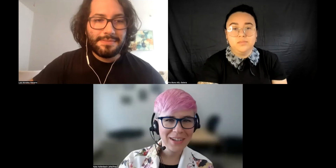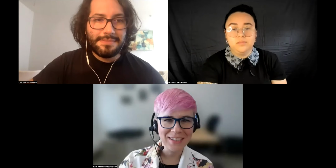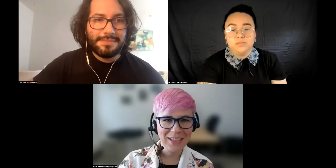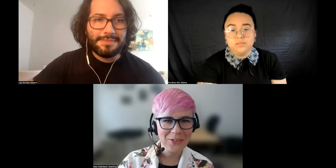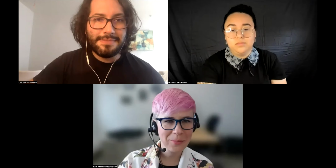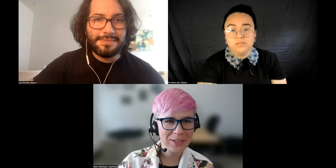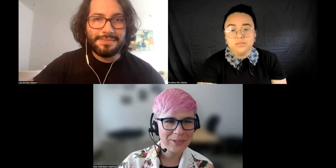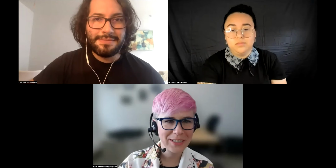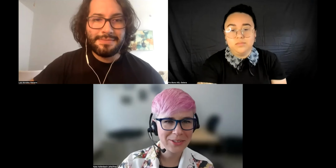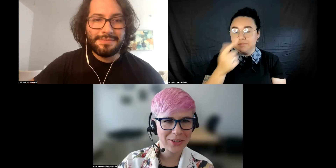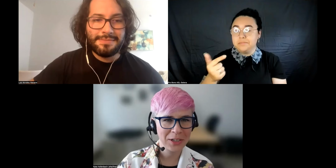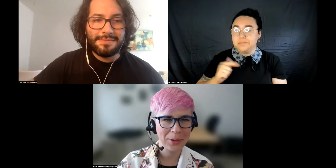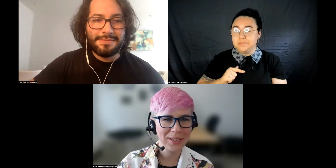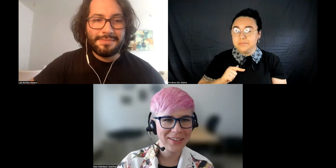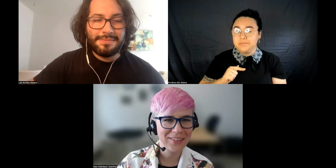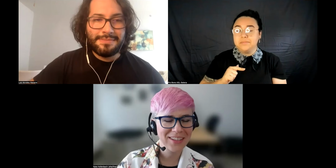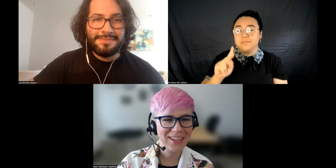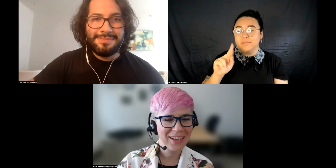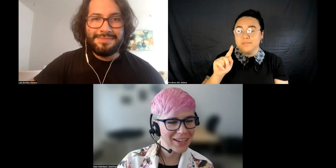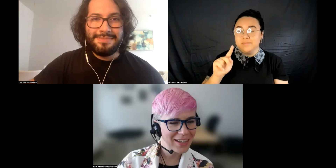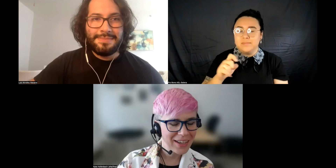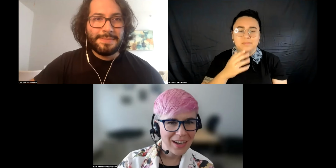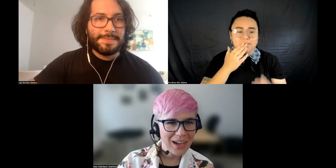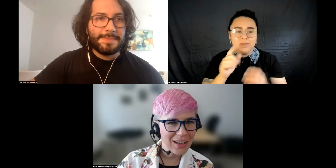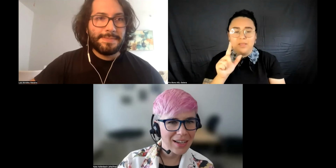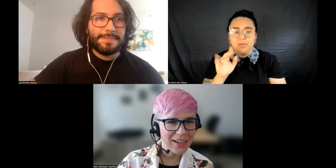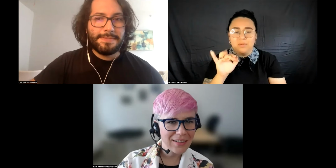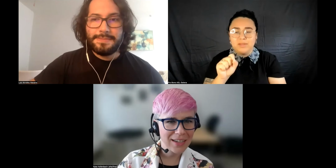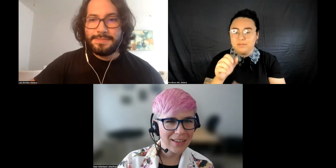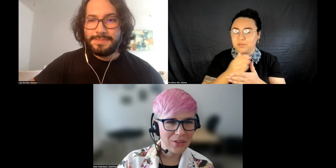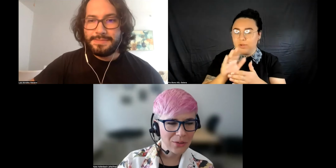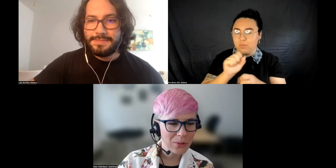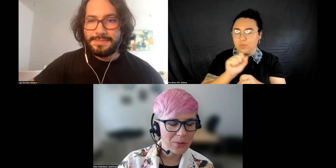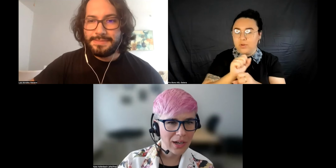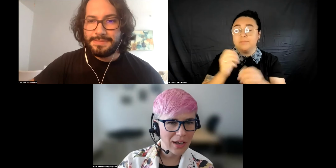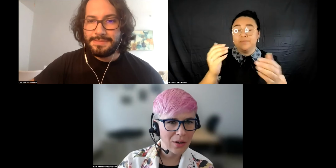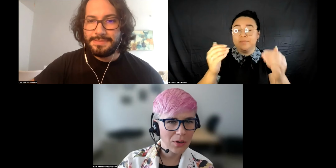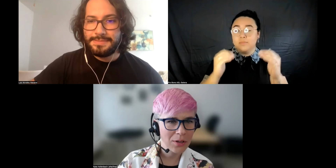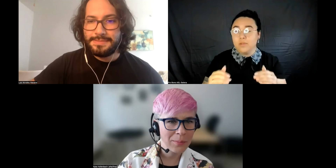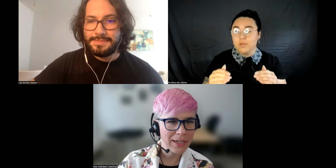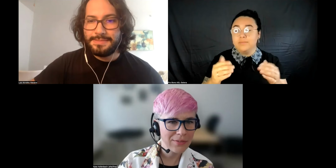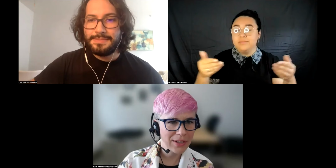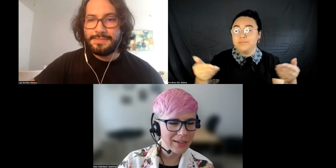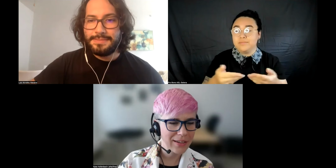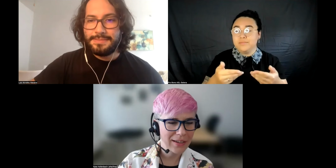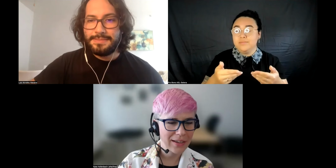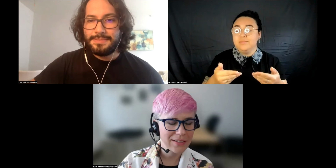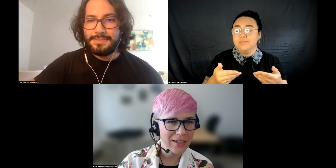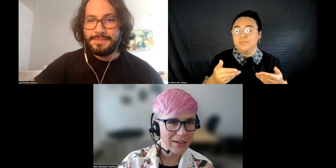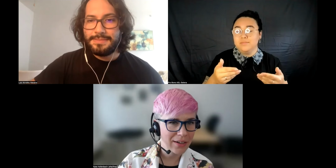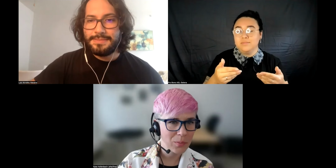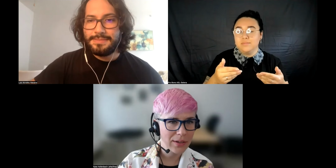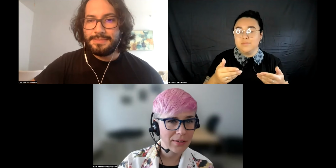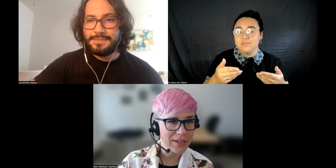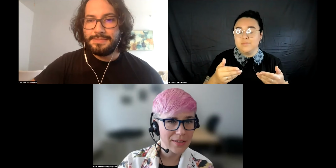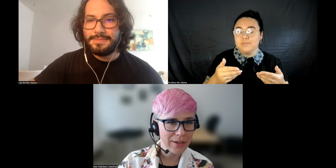All right, thank you so much, Luis, for sharing your work with us. Next, I'd like to welcome and invite